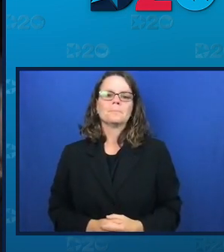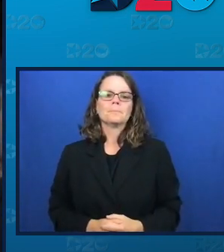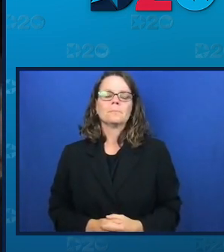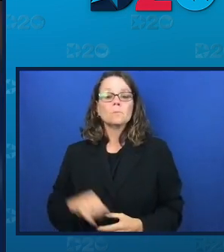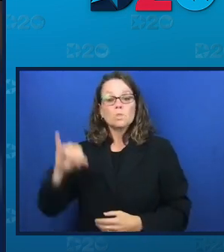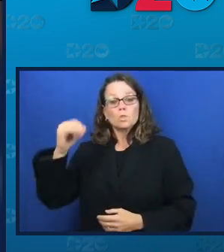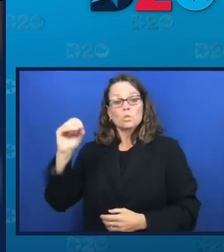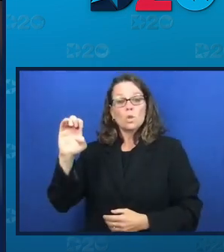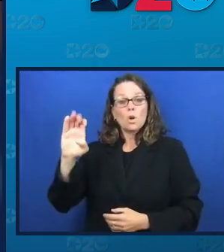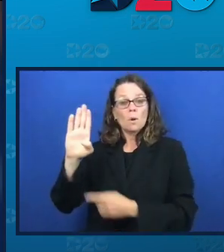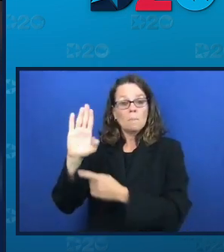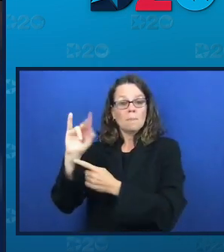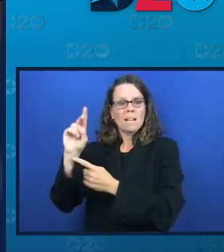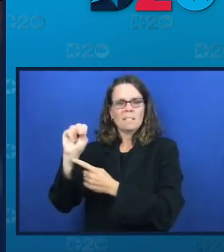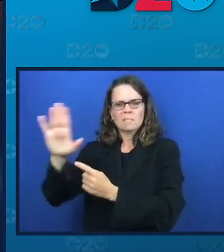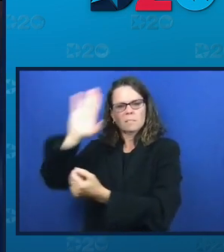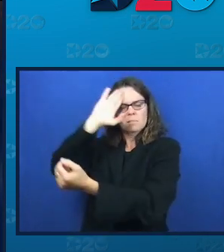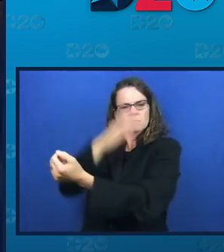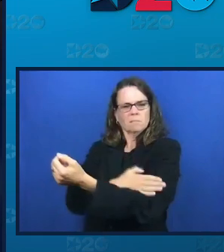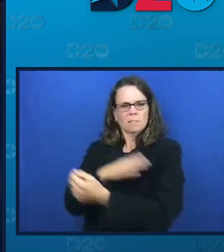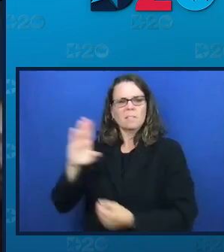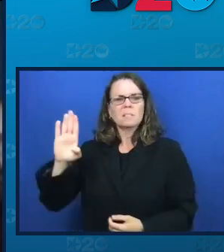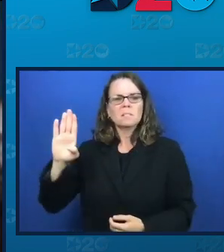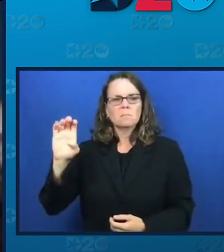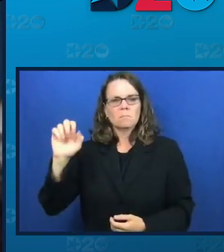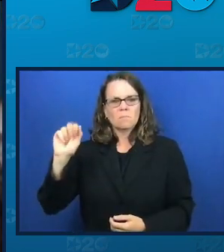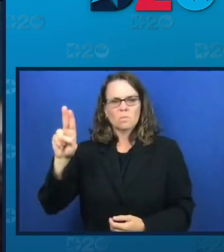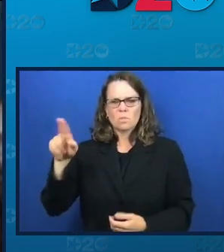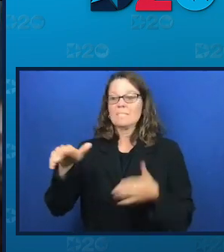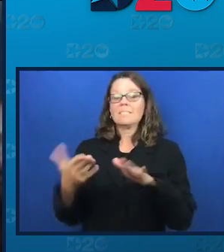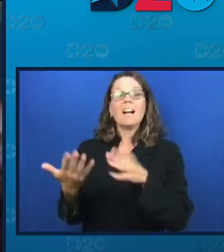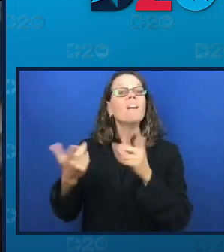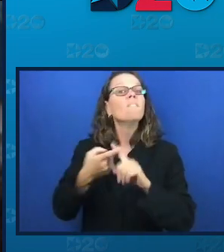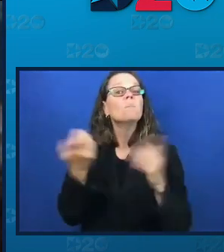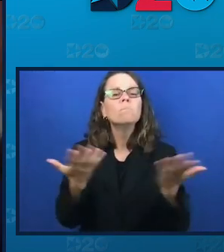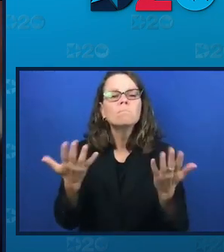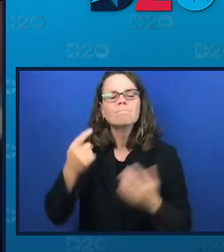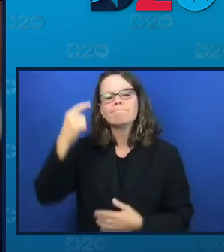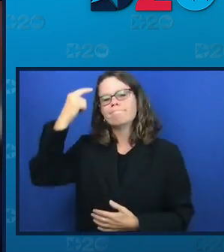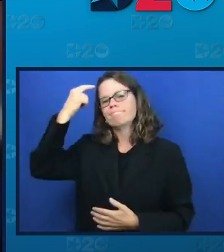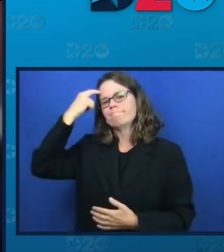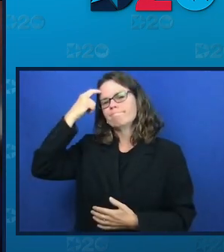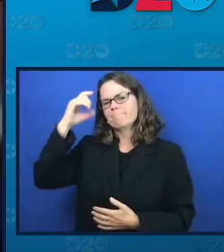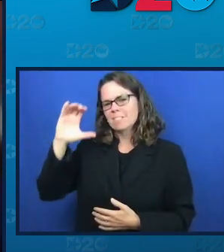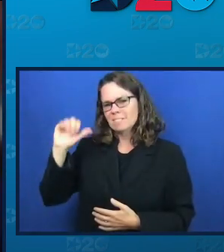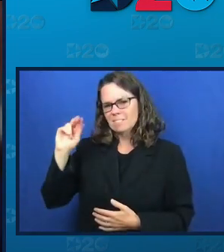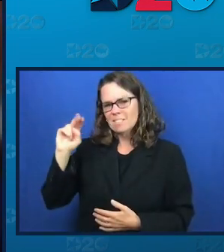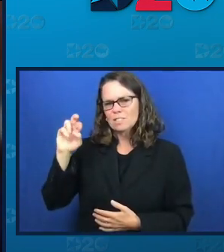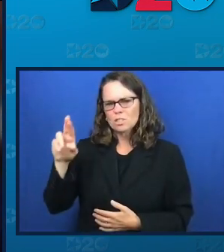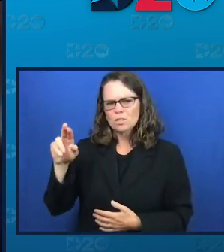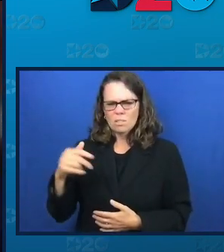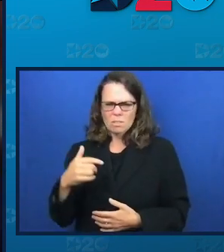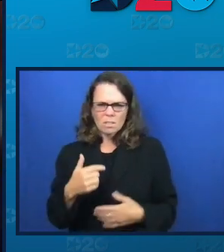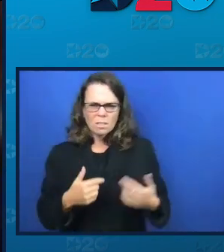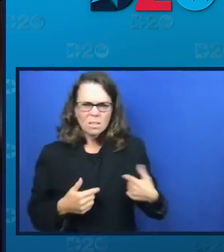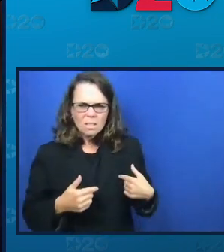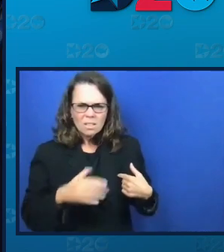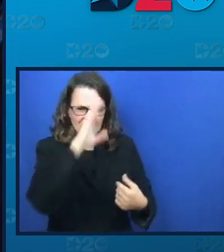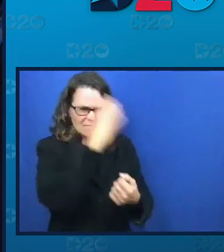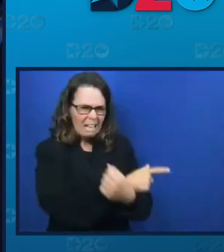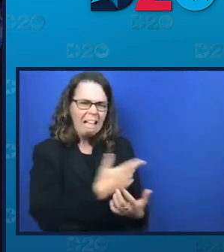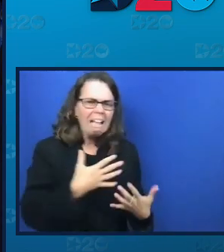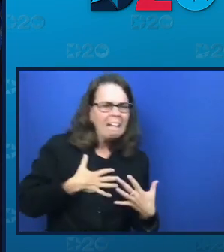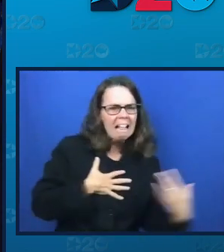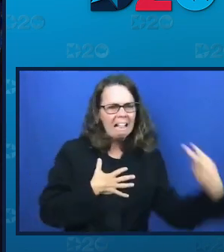who wanted me to stay engaged. He was worried that I'd not continue to fight for the things I'm passionate about, and I'm trying to keep his promise.